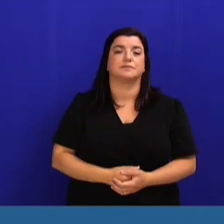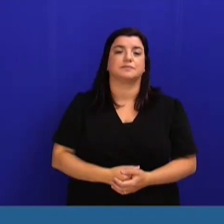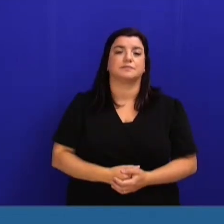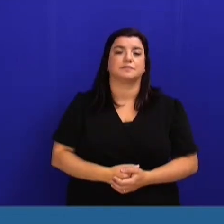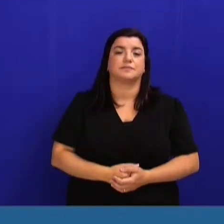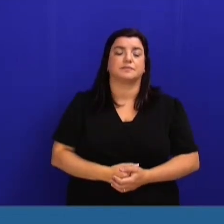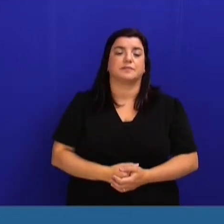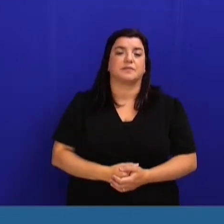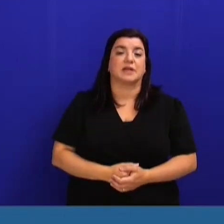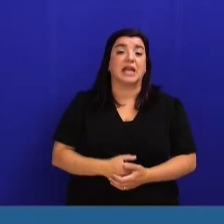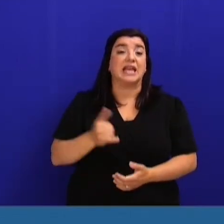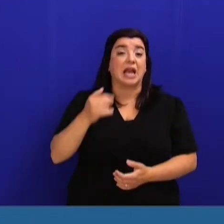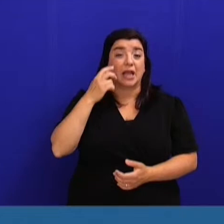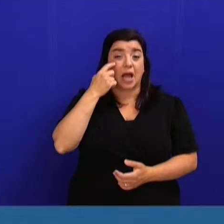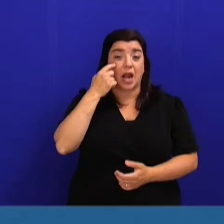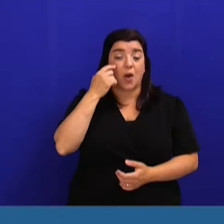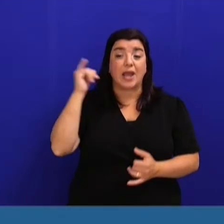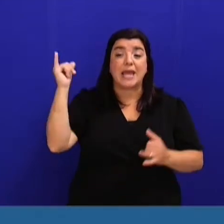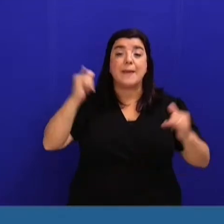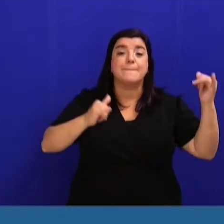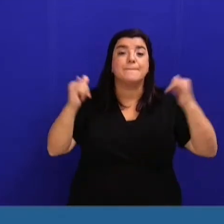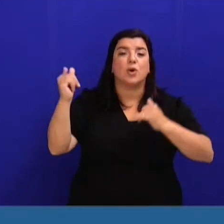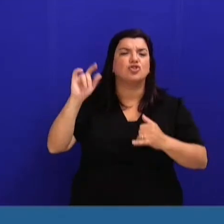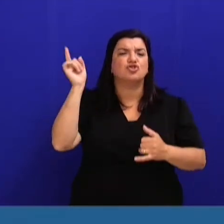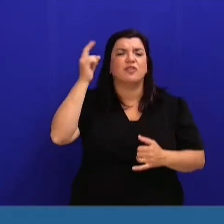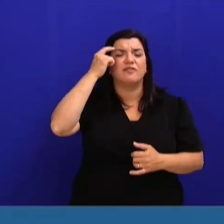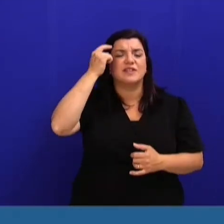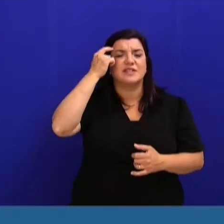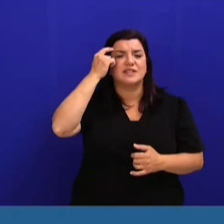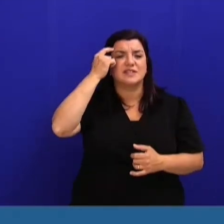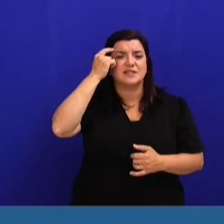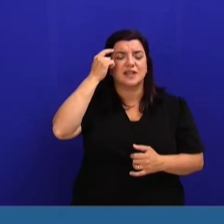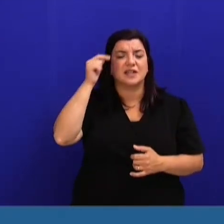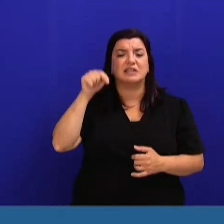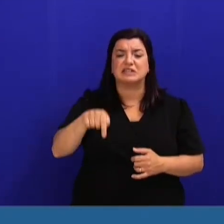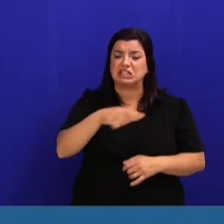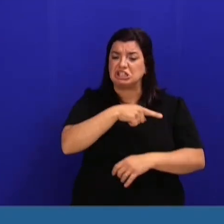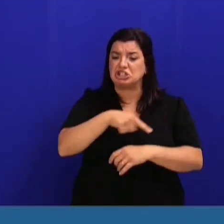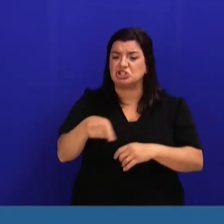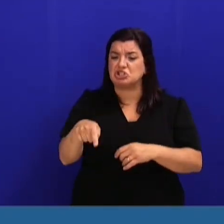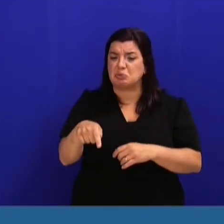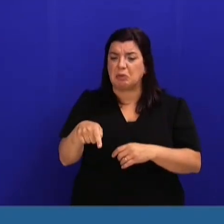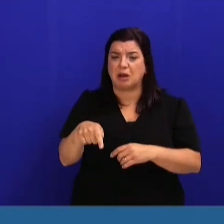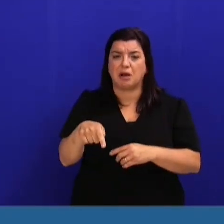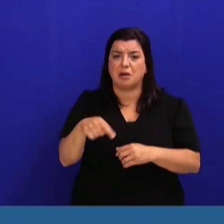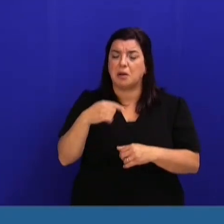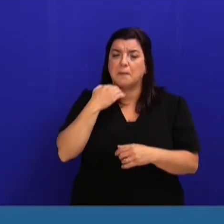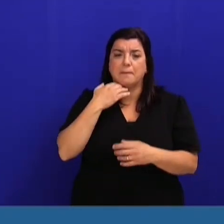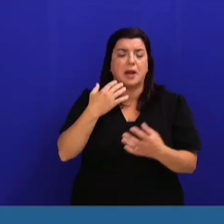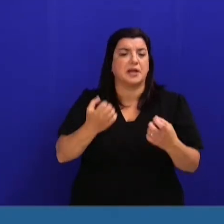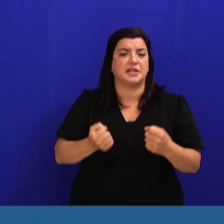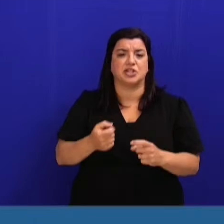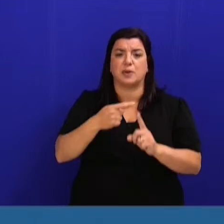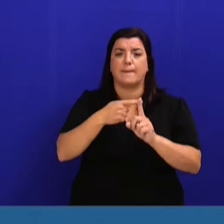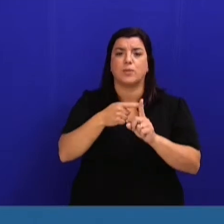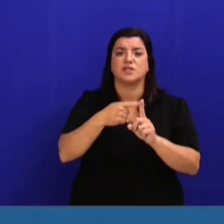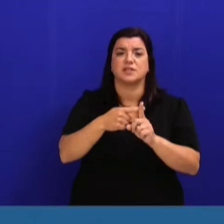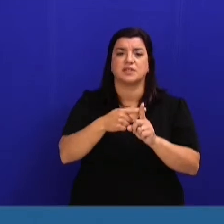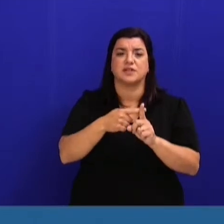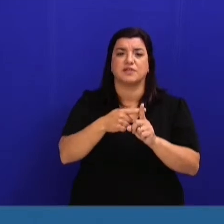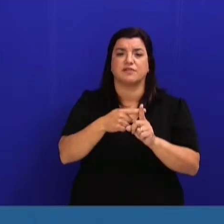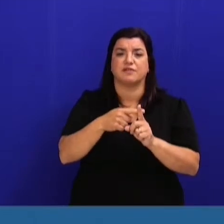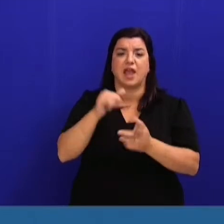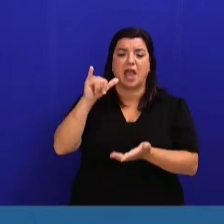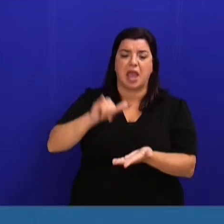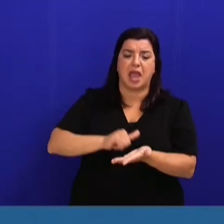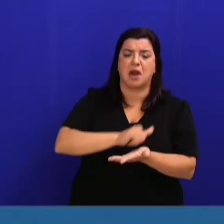lejn l-imported cases, din il-ġimgħa ma kellniex każijiet li inti kellek każijiet li huma pożittiv li qbadnihom fl-ajruport